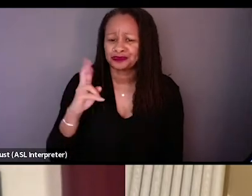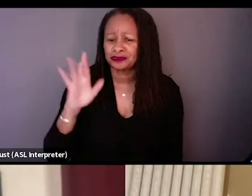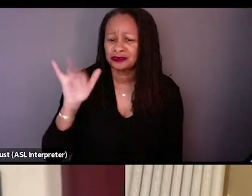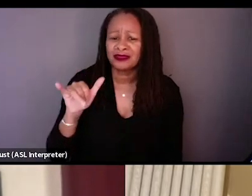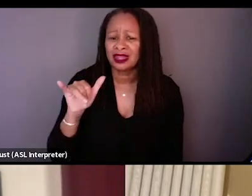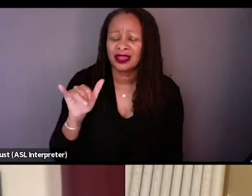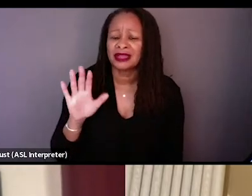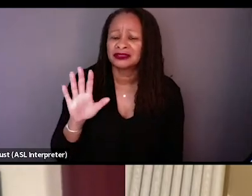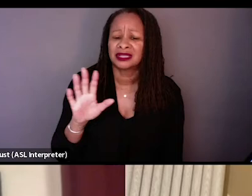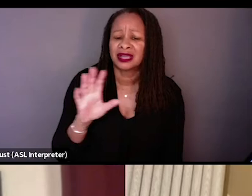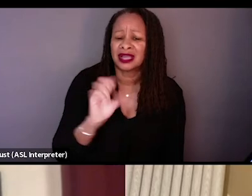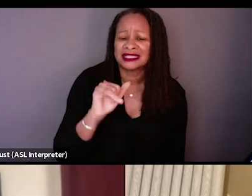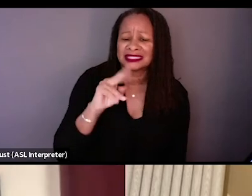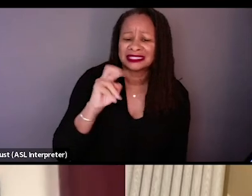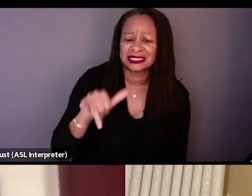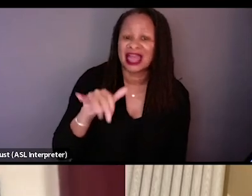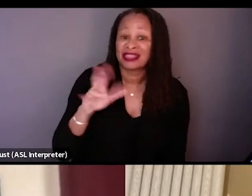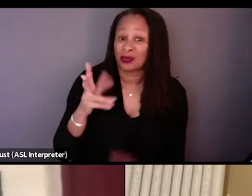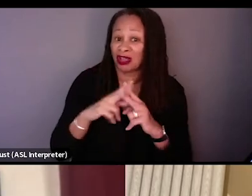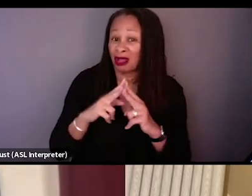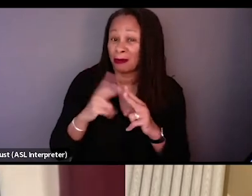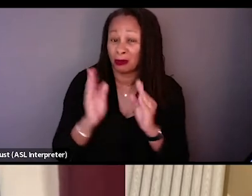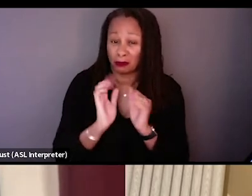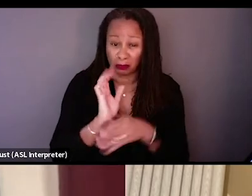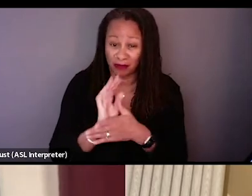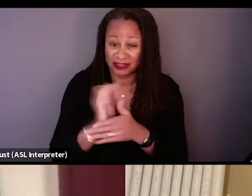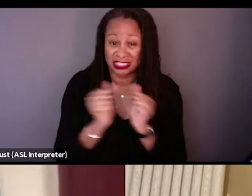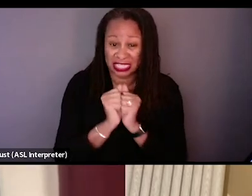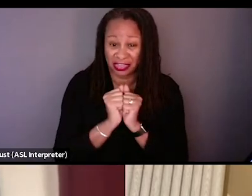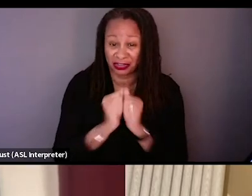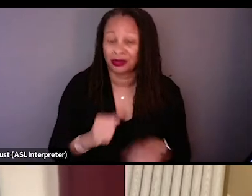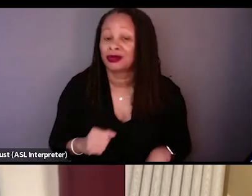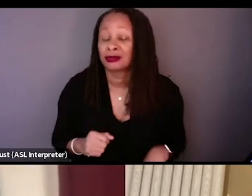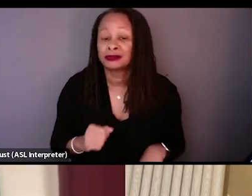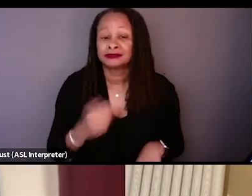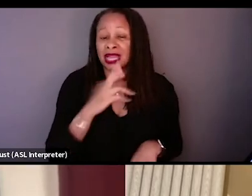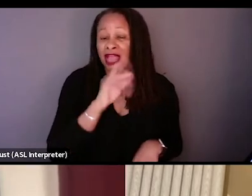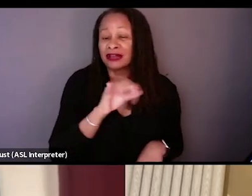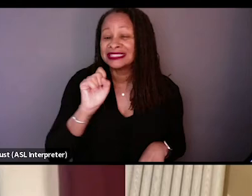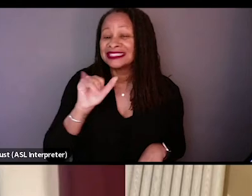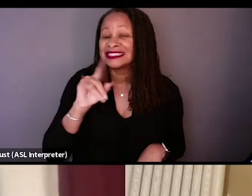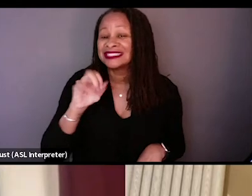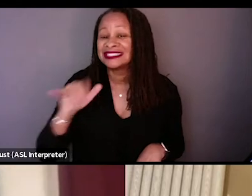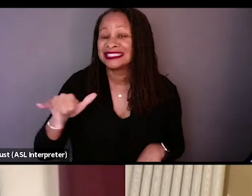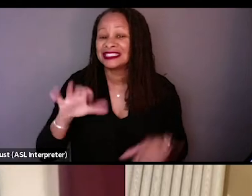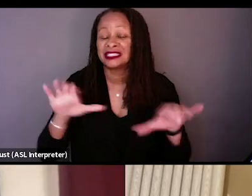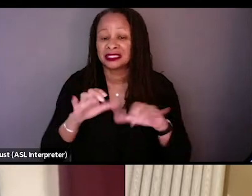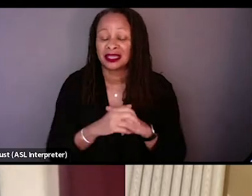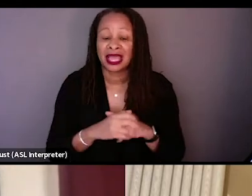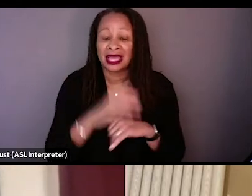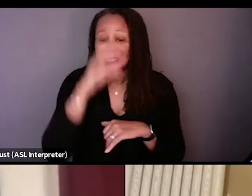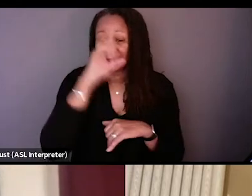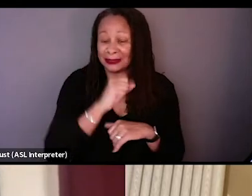movies, like they were in a couple of movies together. There weren't many. And you're missing, and this is some